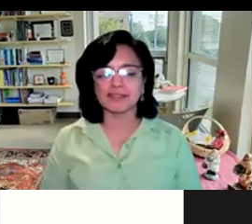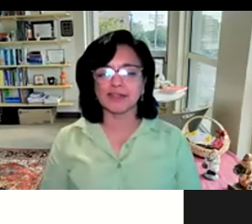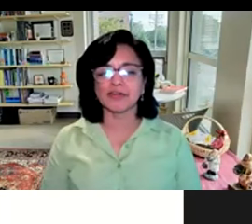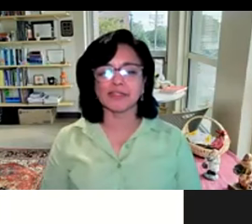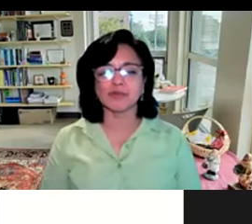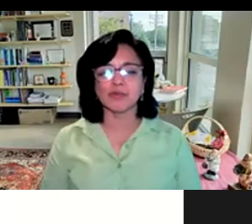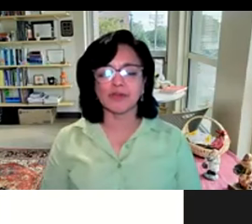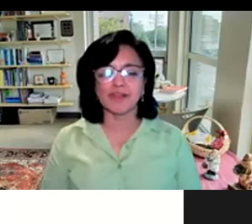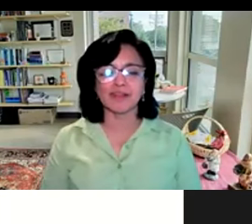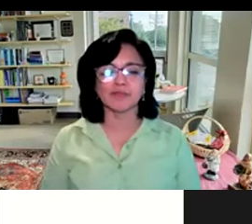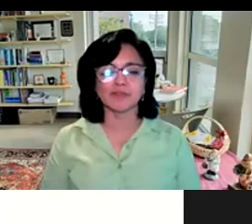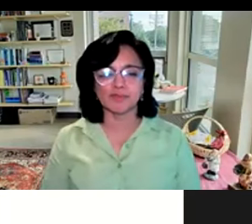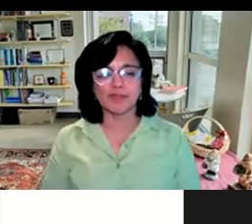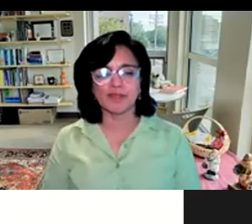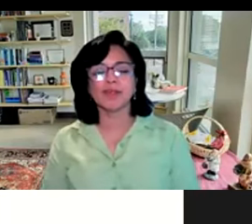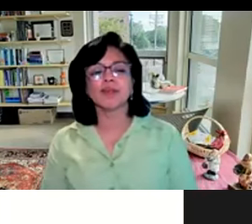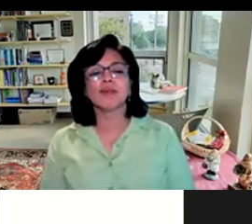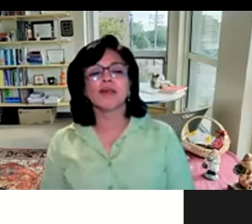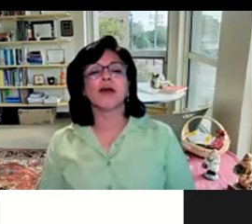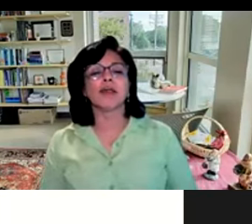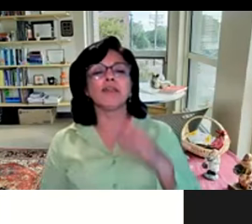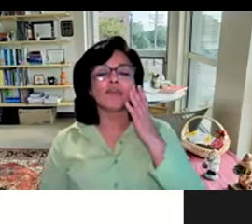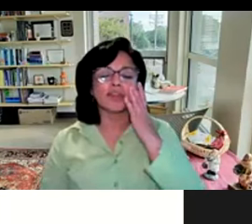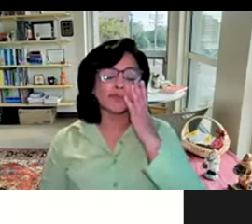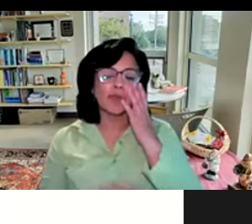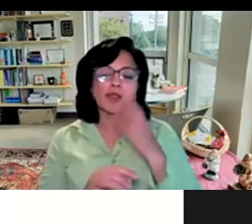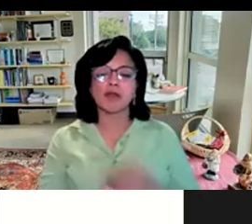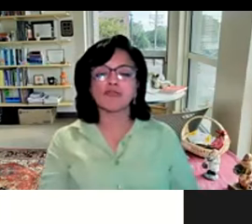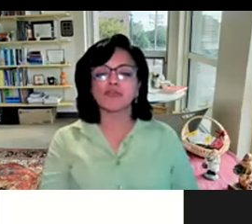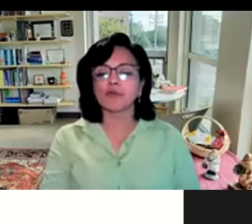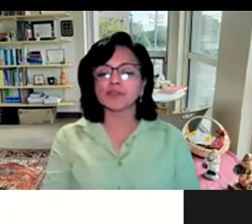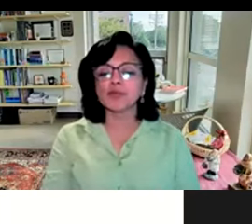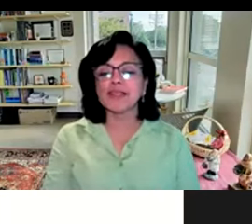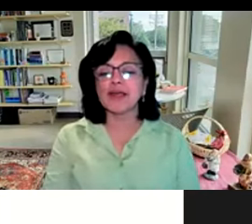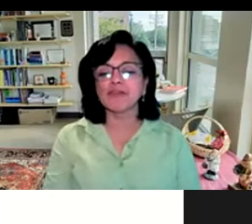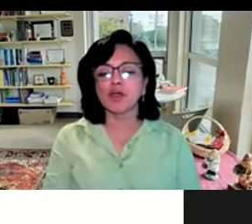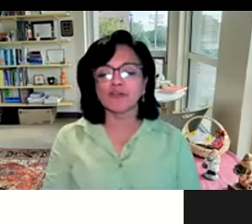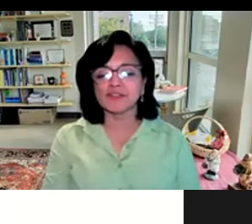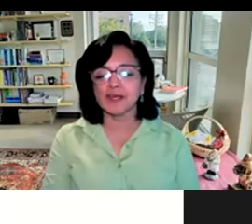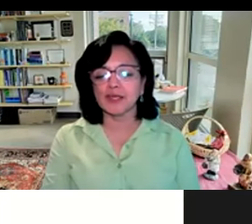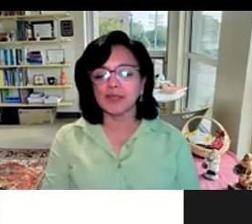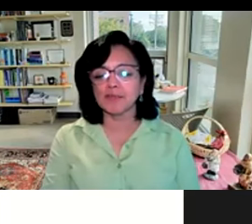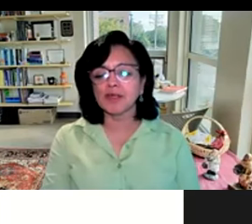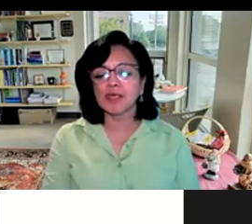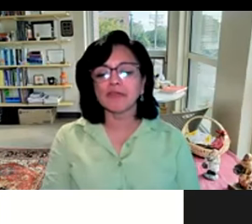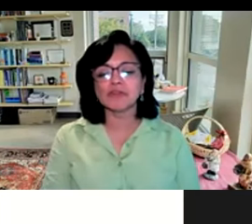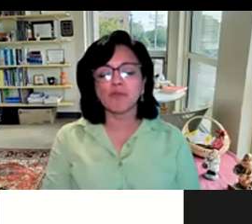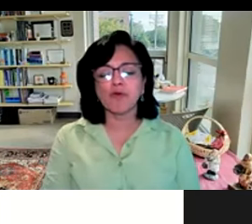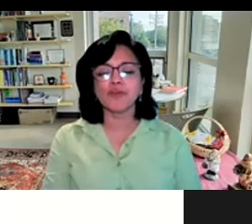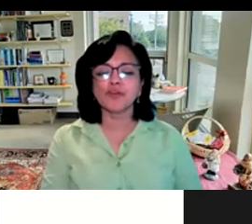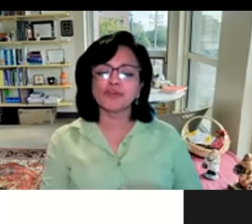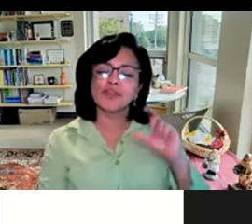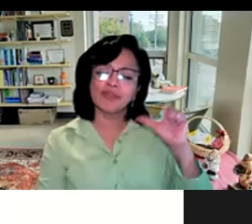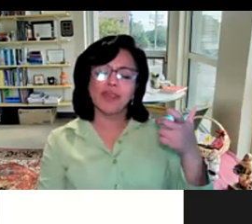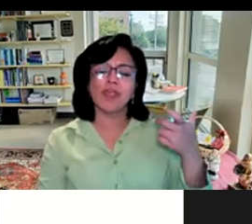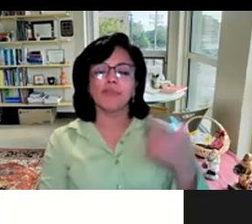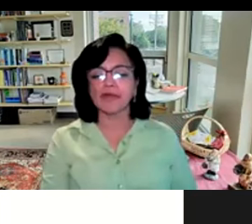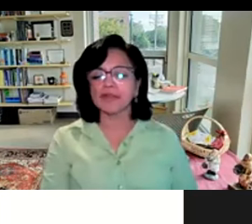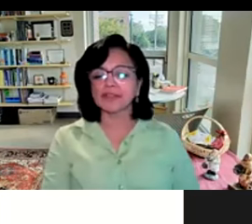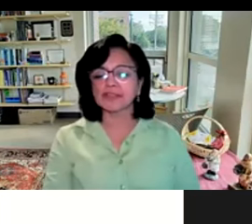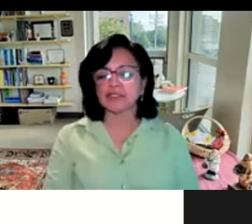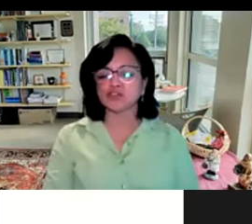as clear as we would have liked them to be in for this breakout room, because we didn't have a lot of time. It was more for you to